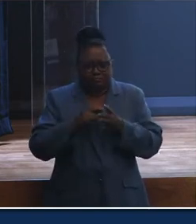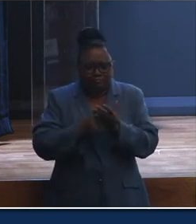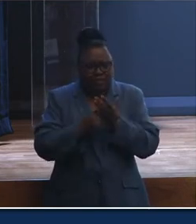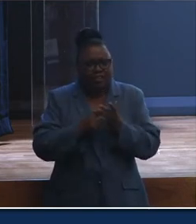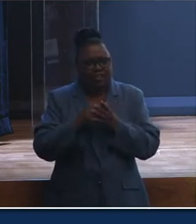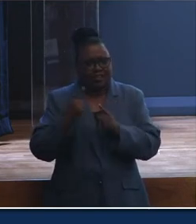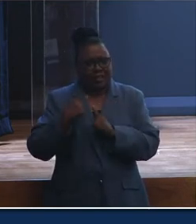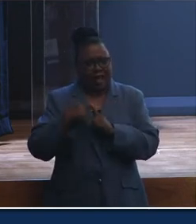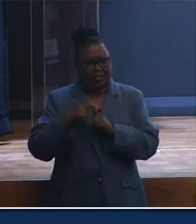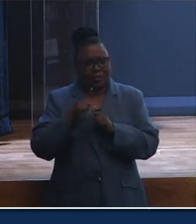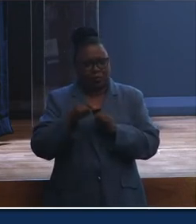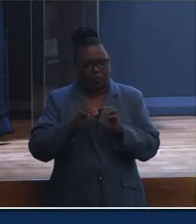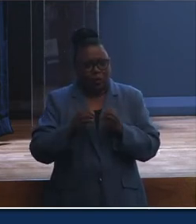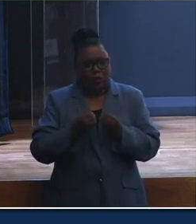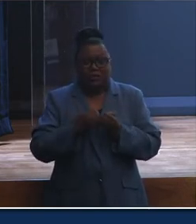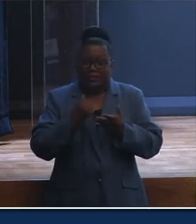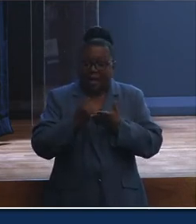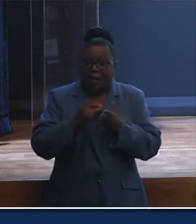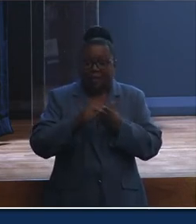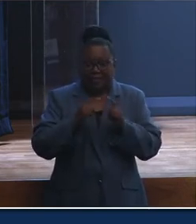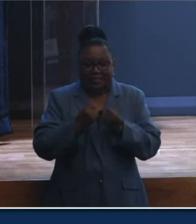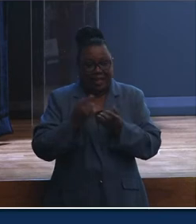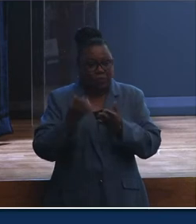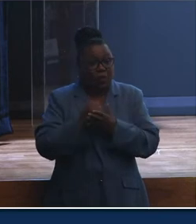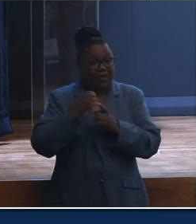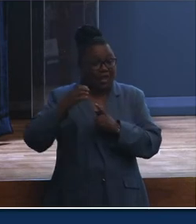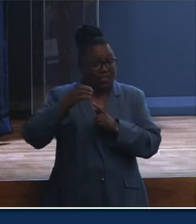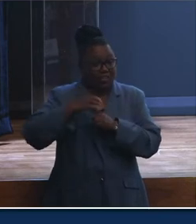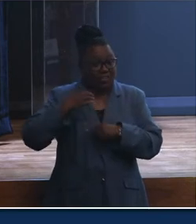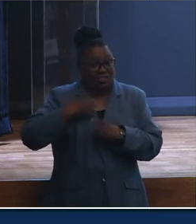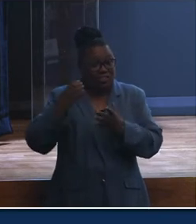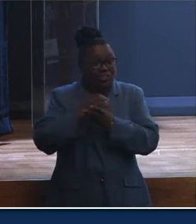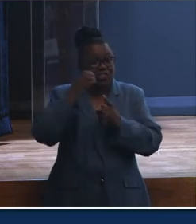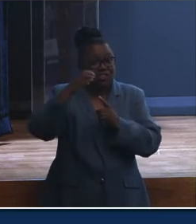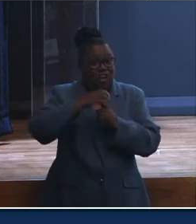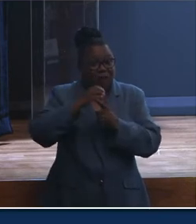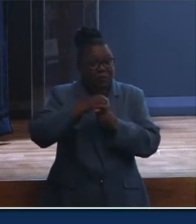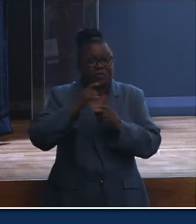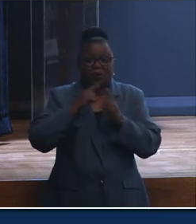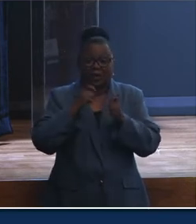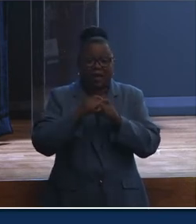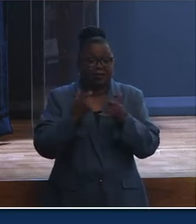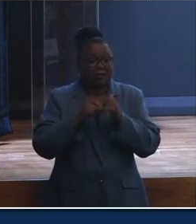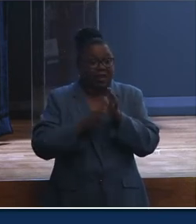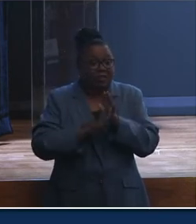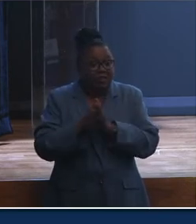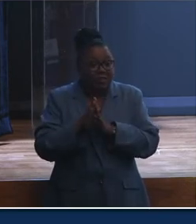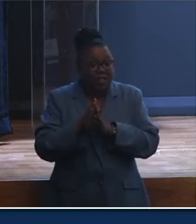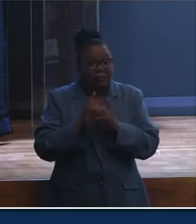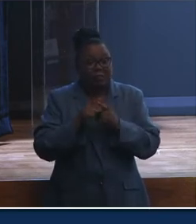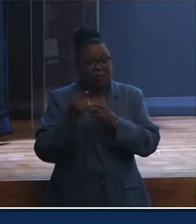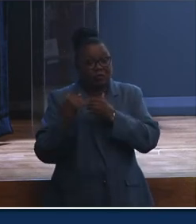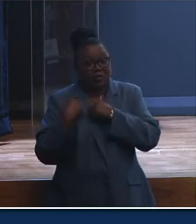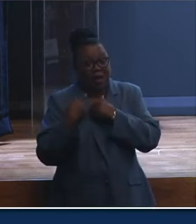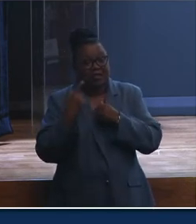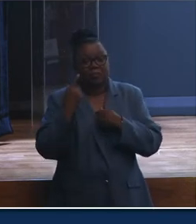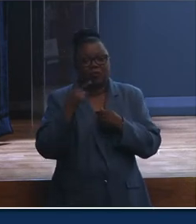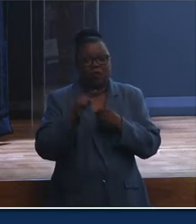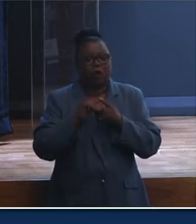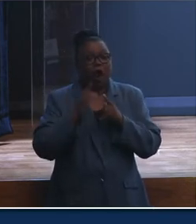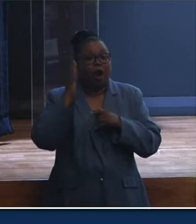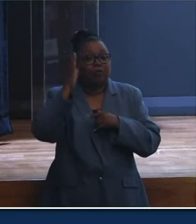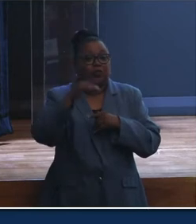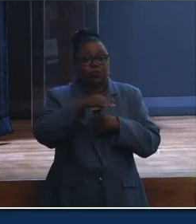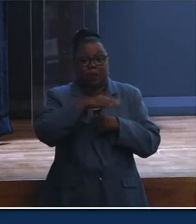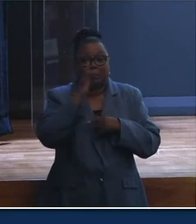an asset to this organization. She can help this team win a championship. And so when it came to player development and being responsible for our